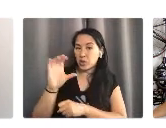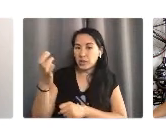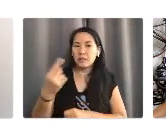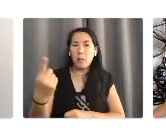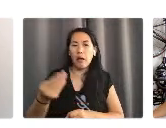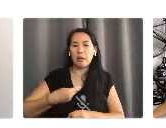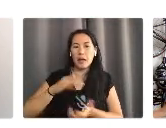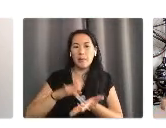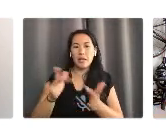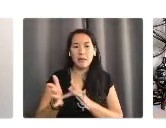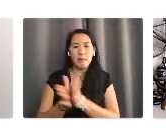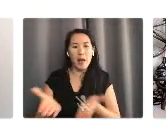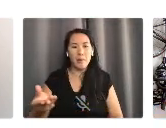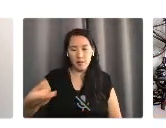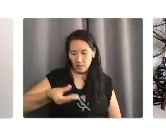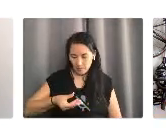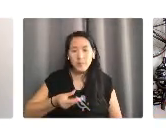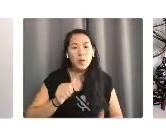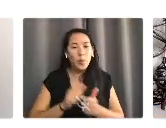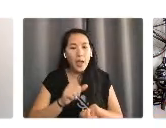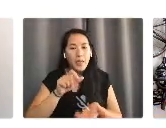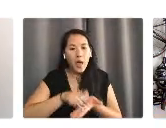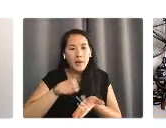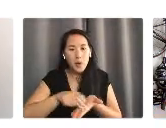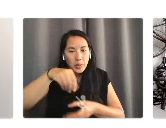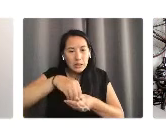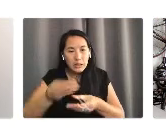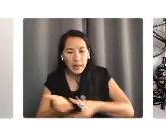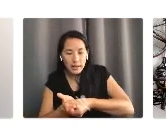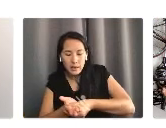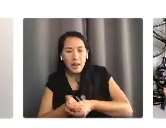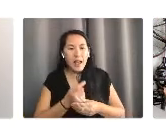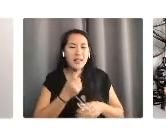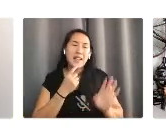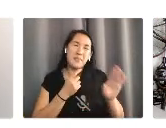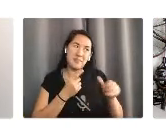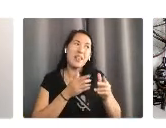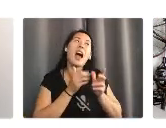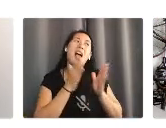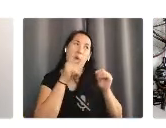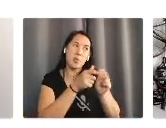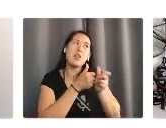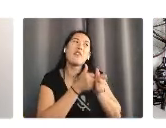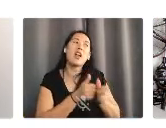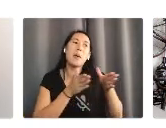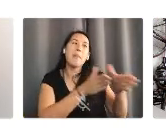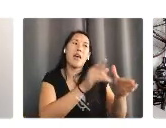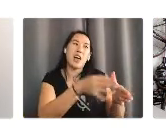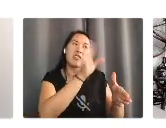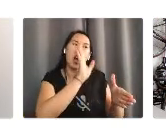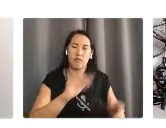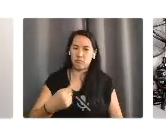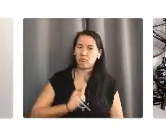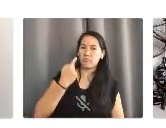gift with a handwritten note inside that basically read, "I hope you follow the path of God." Now, not only was this insulting because this